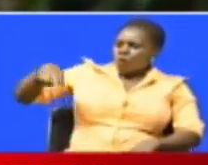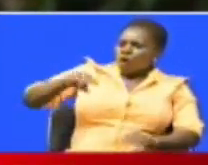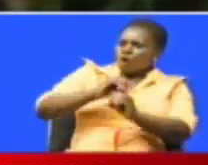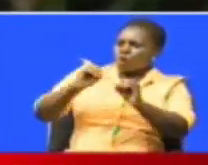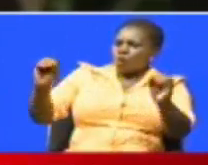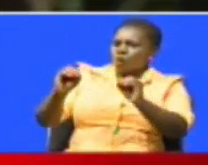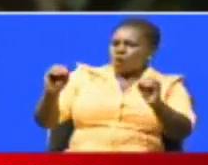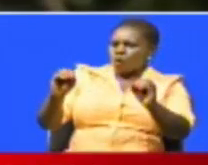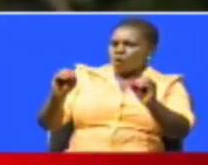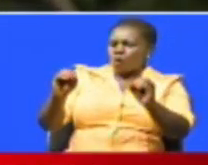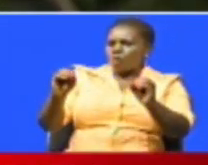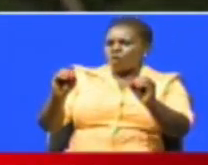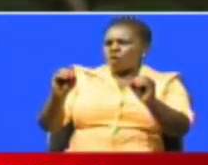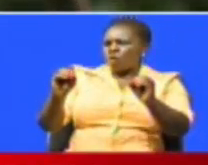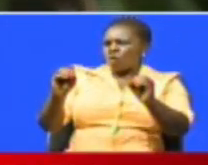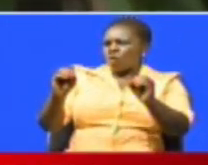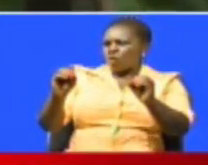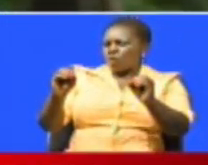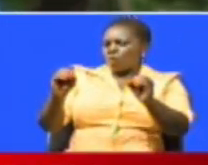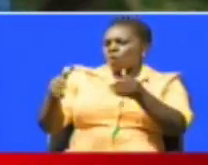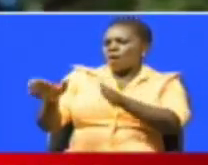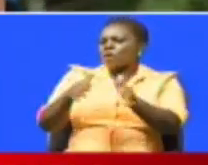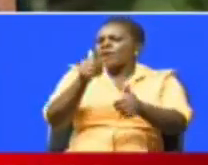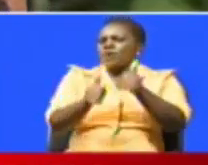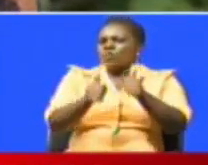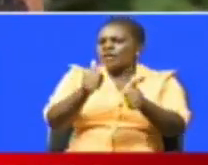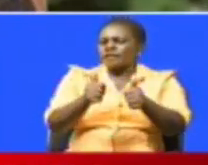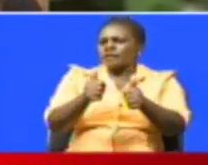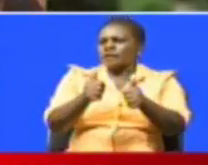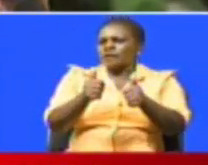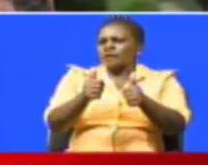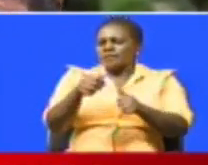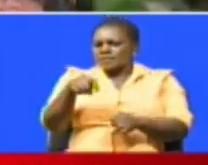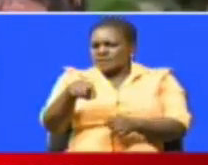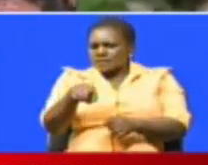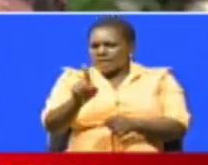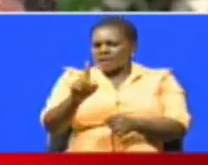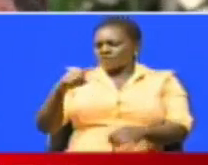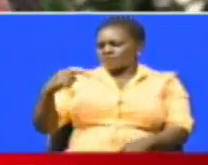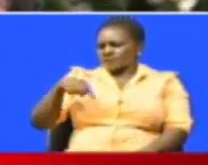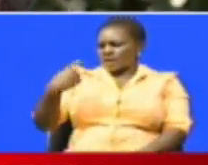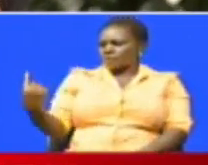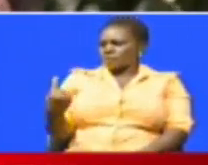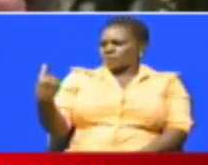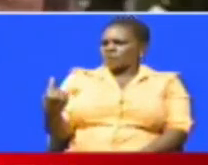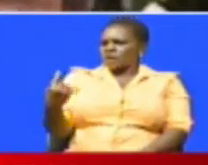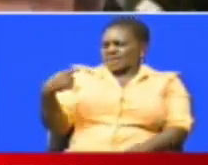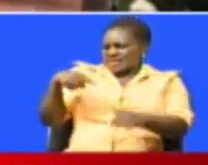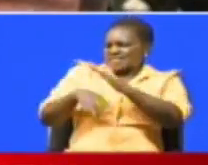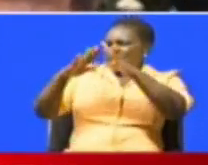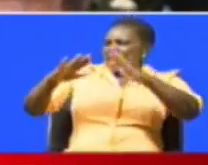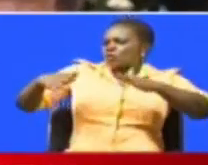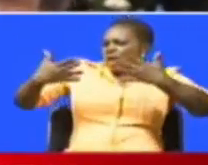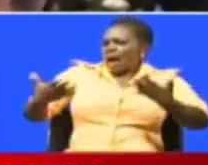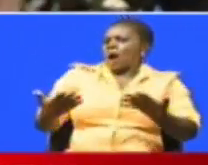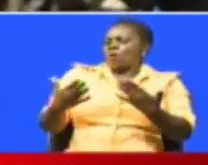nje kama unao watoto. Ni njia gani ambayo unastahili wewe ambayo una self isolate uwe ndani ya nyumba